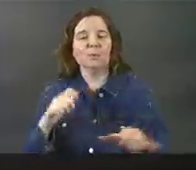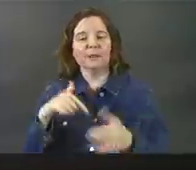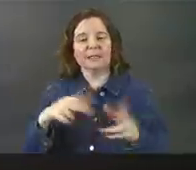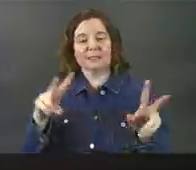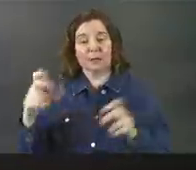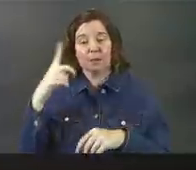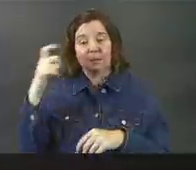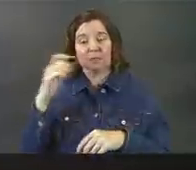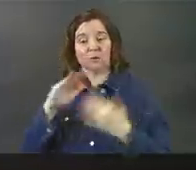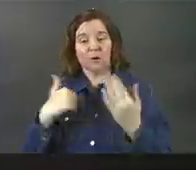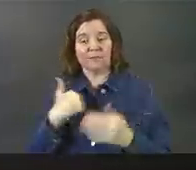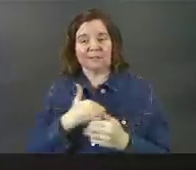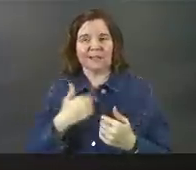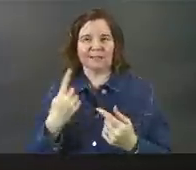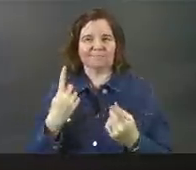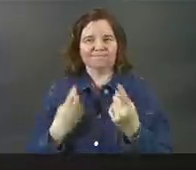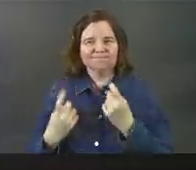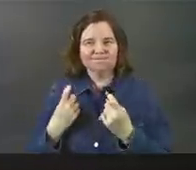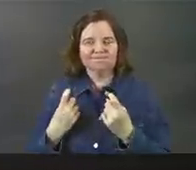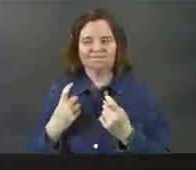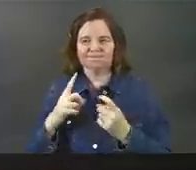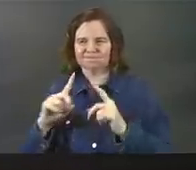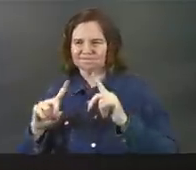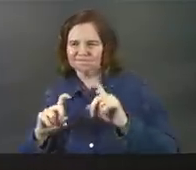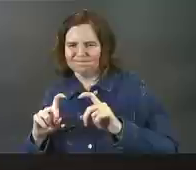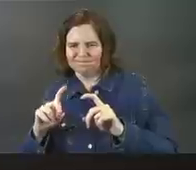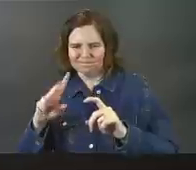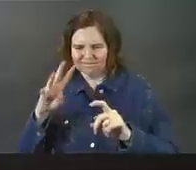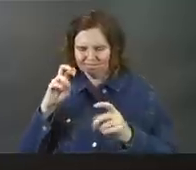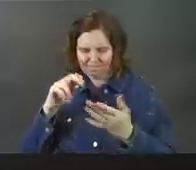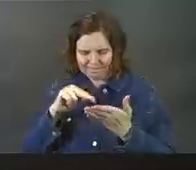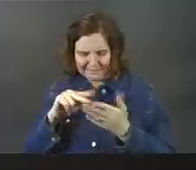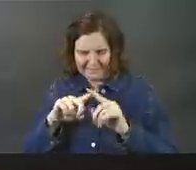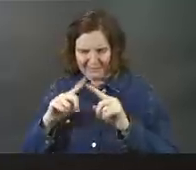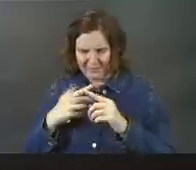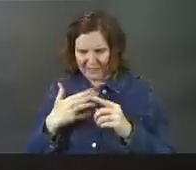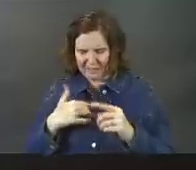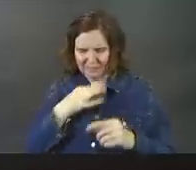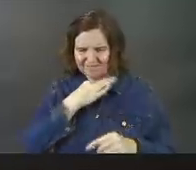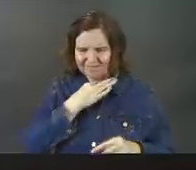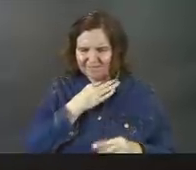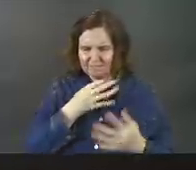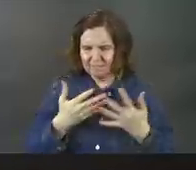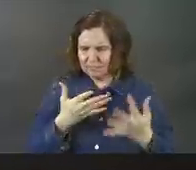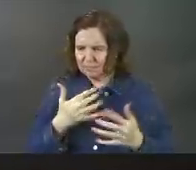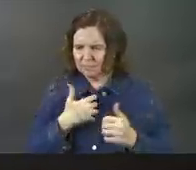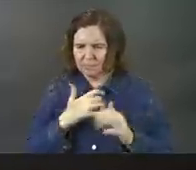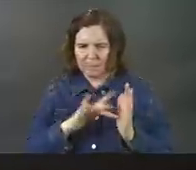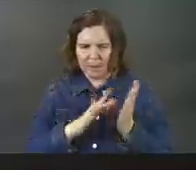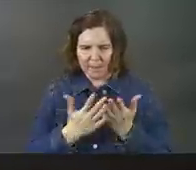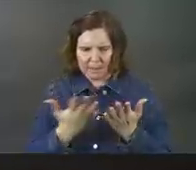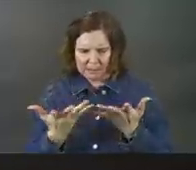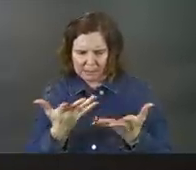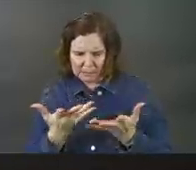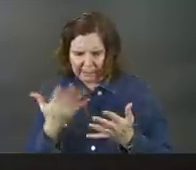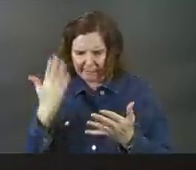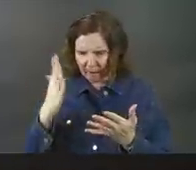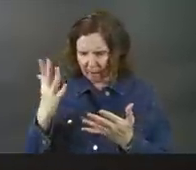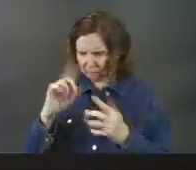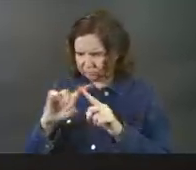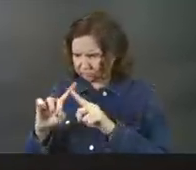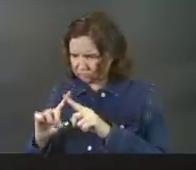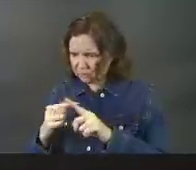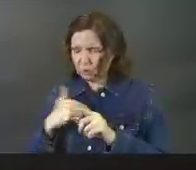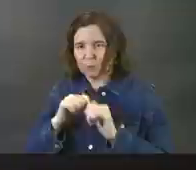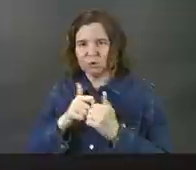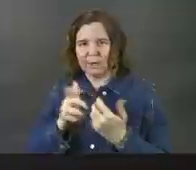this series because all of us have questions. And all of us come to the table with different things we're curious about when it comes to the Bible and God. And so we tried